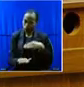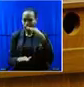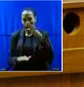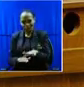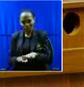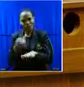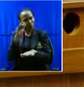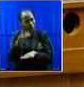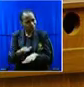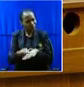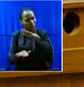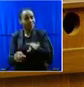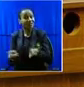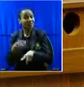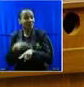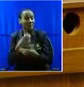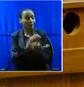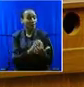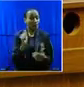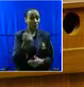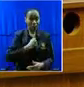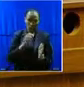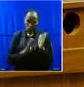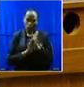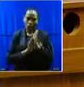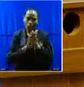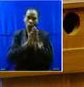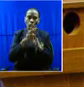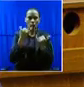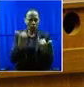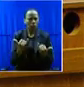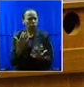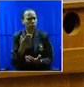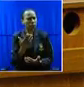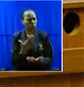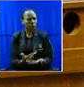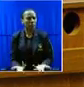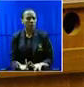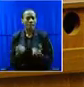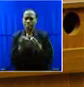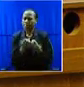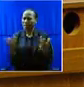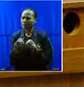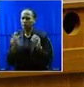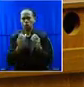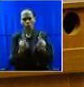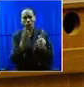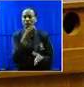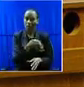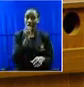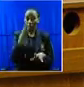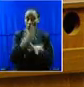our country. There are huge opportunities that we can seize through effective